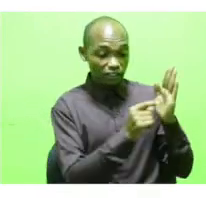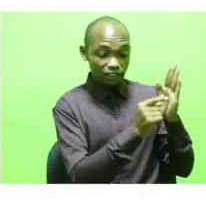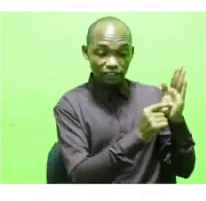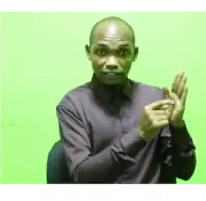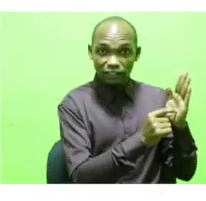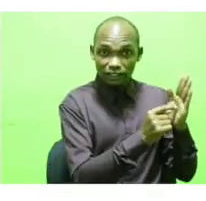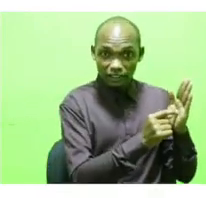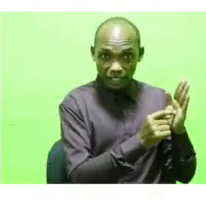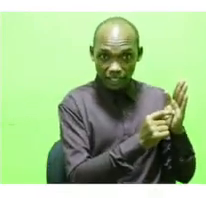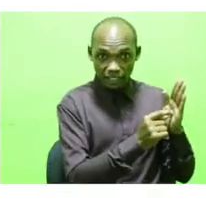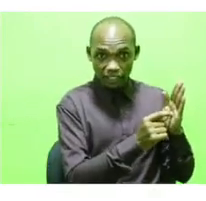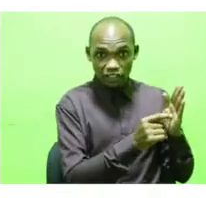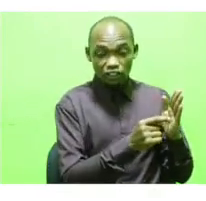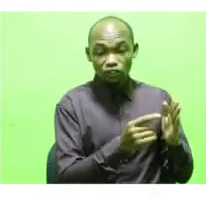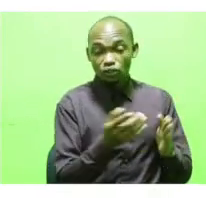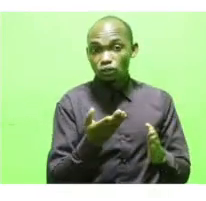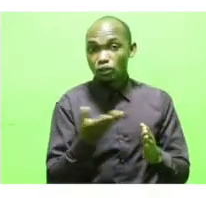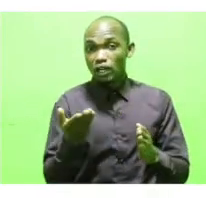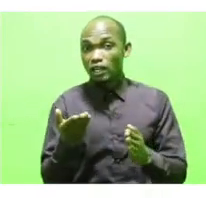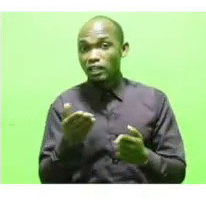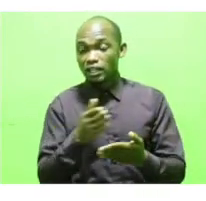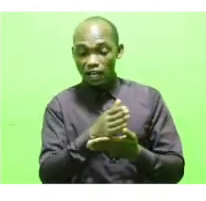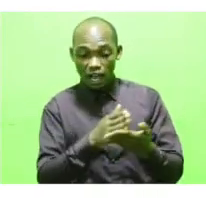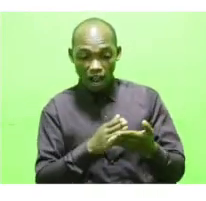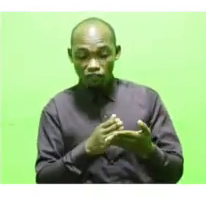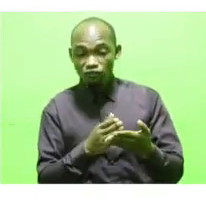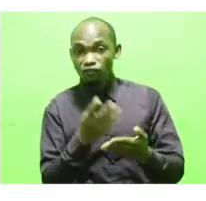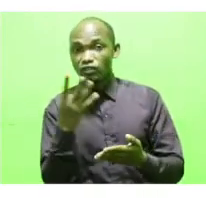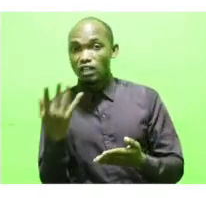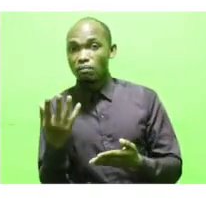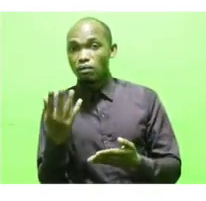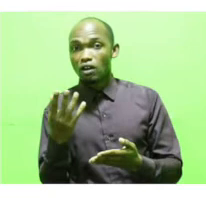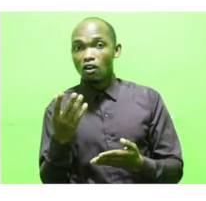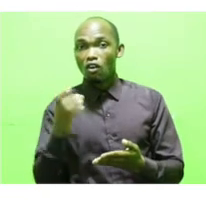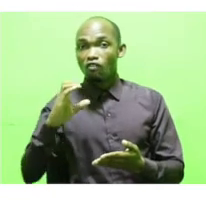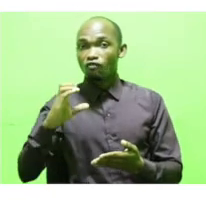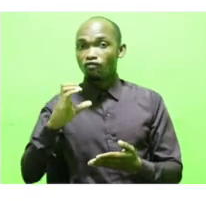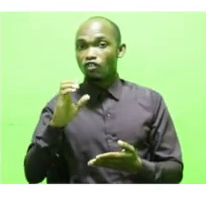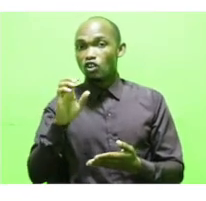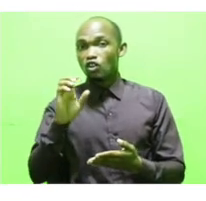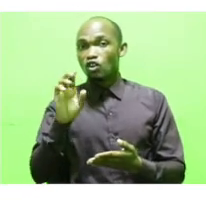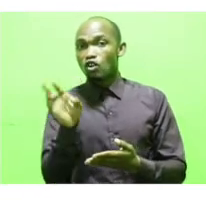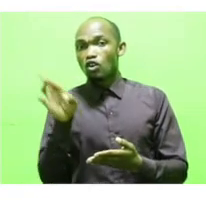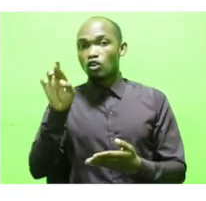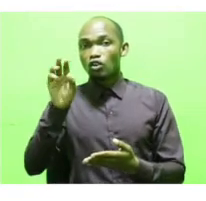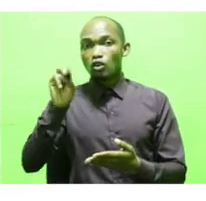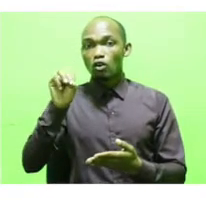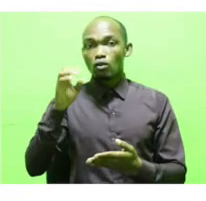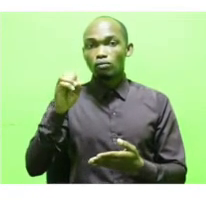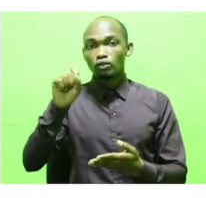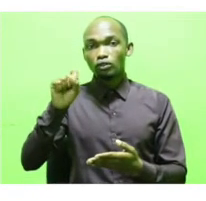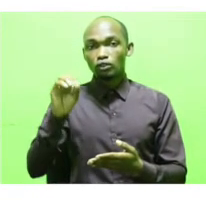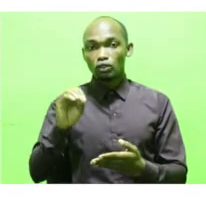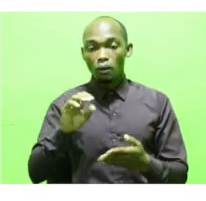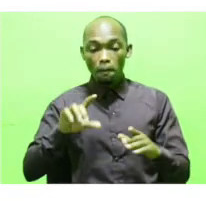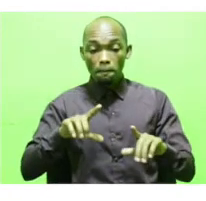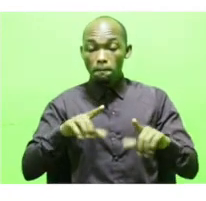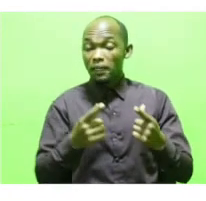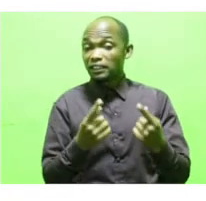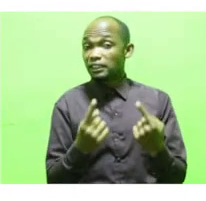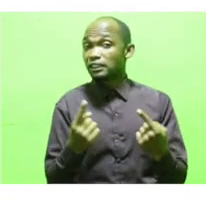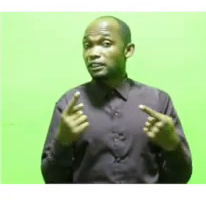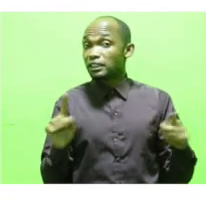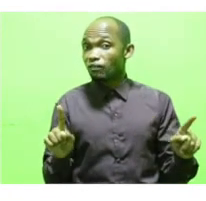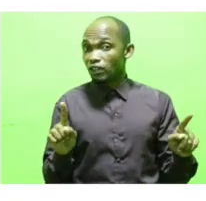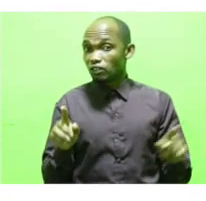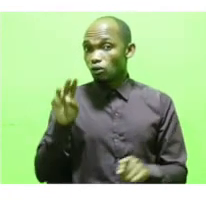cell into 4 identical daughter cells which have half the number of chromosomes of the parent cell, while mitosis is